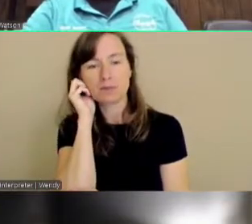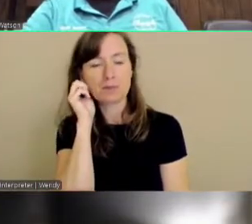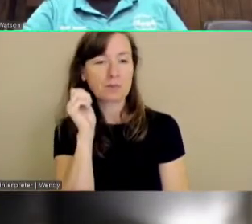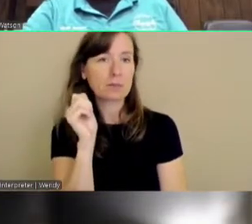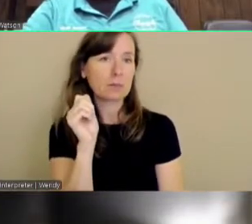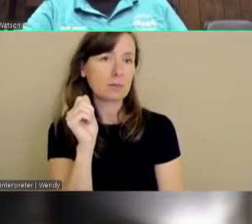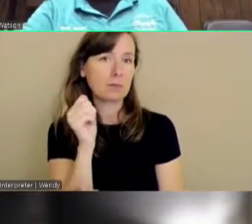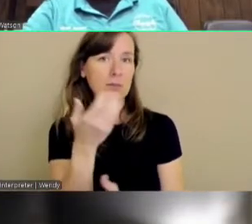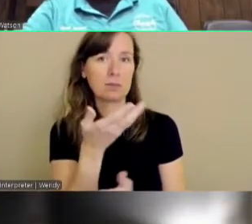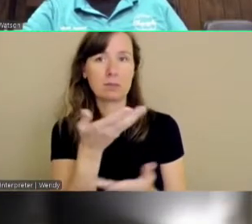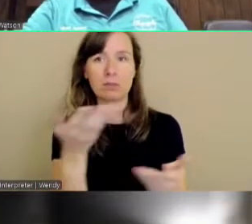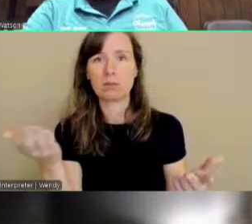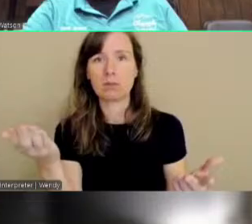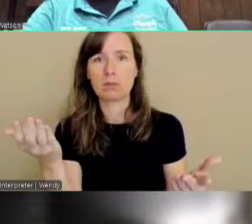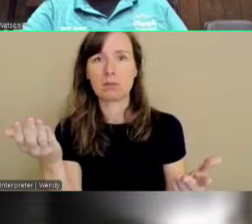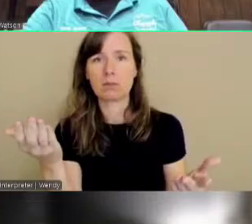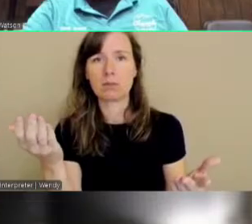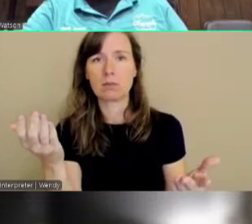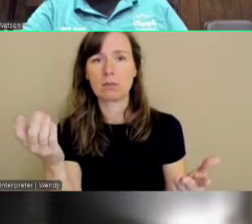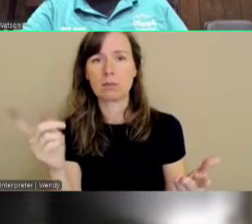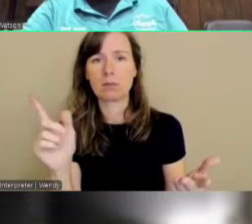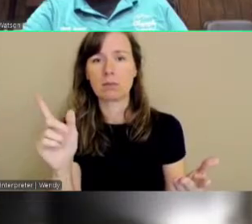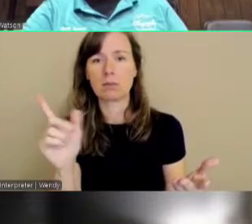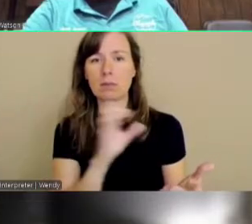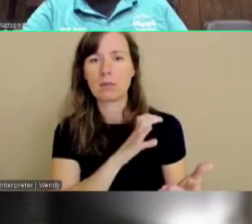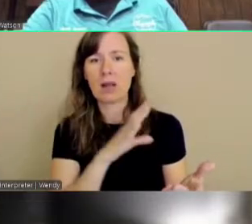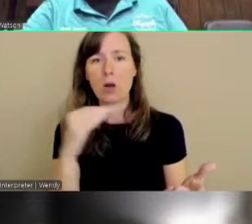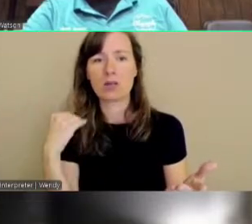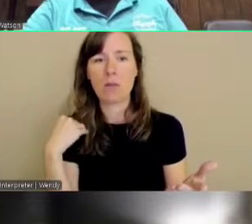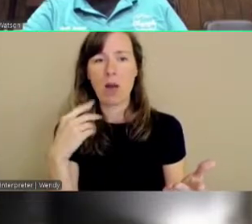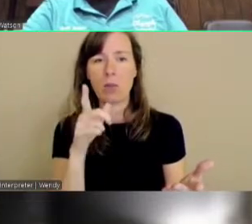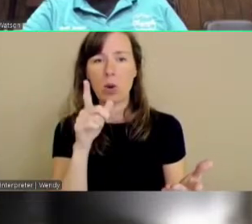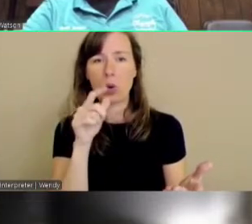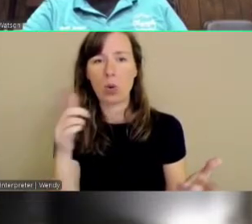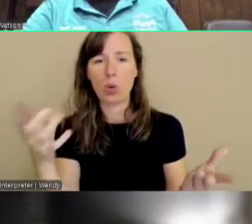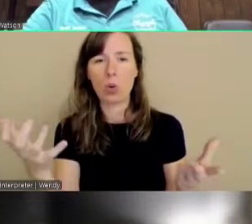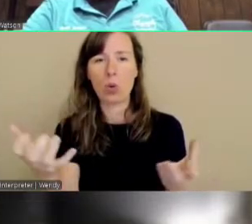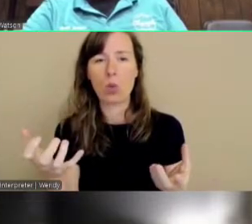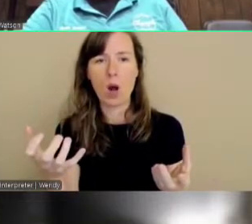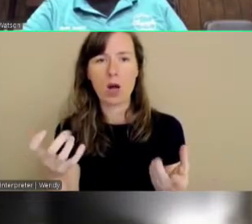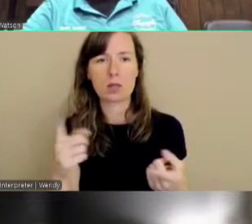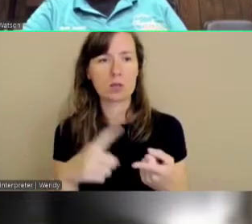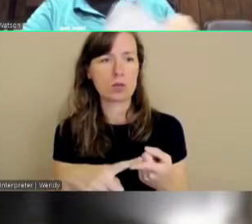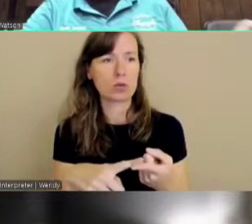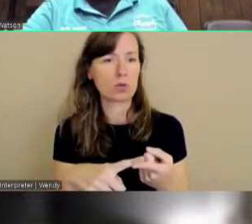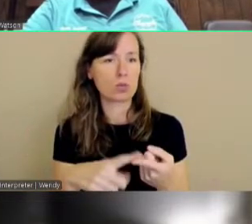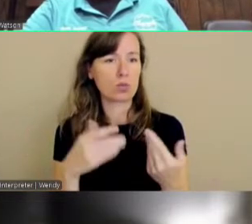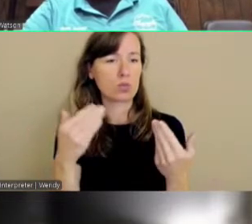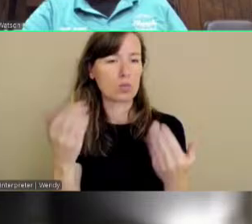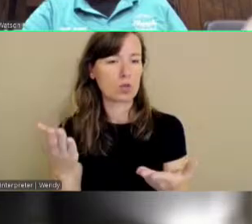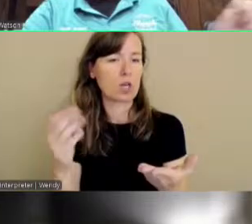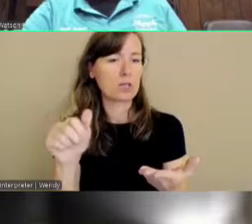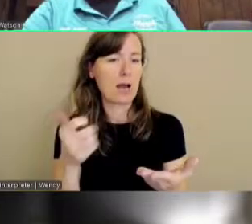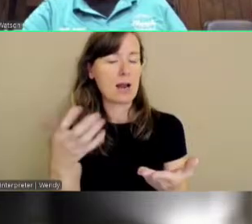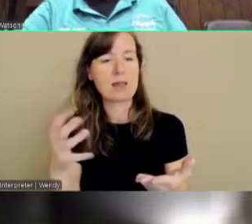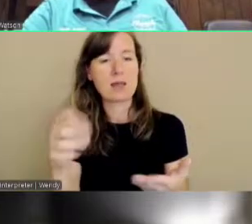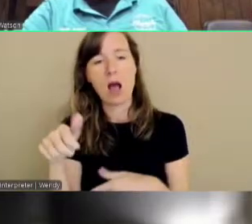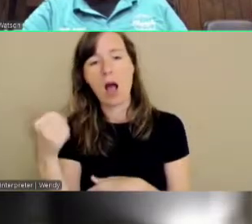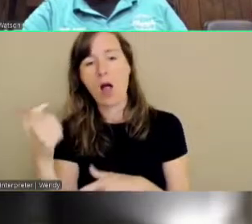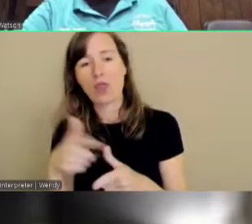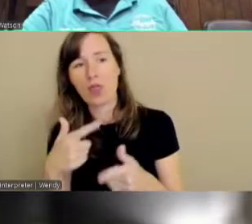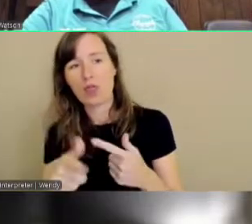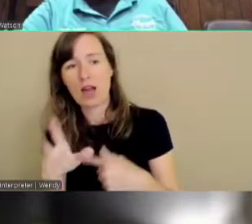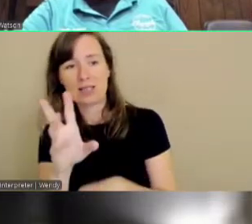there any council member who wants to proffer anything besides